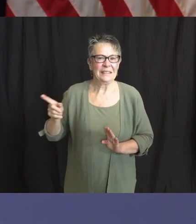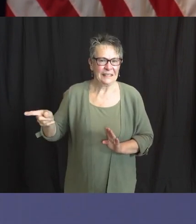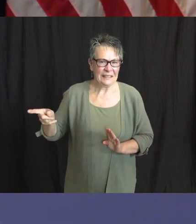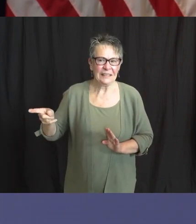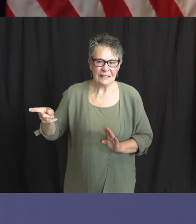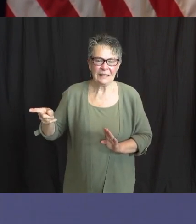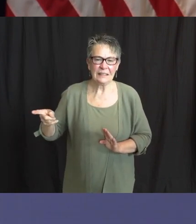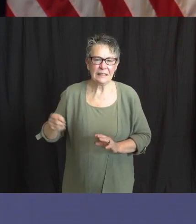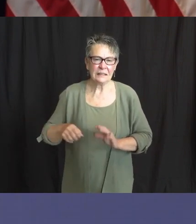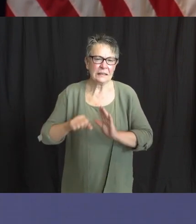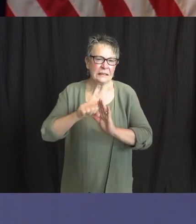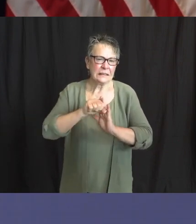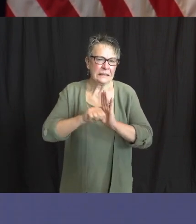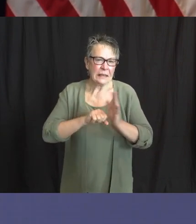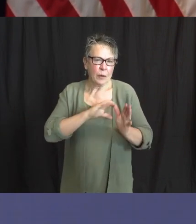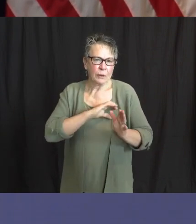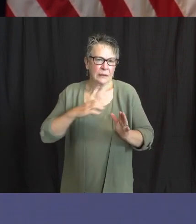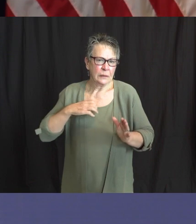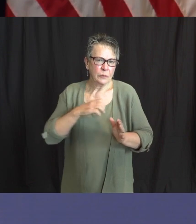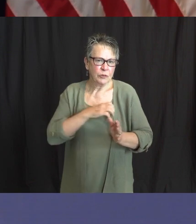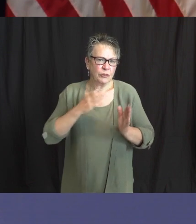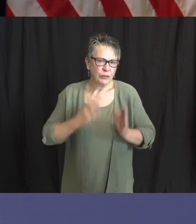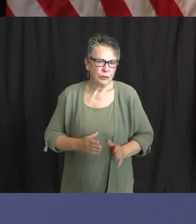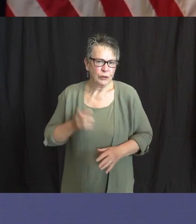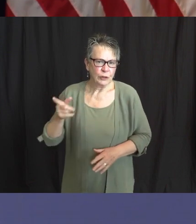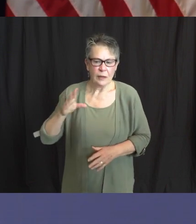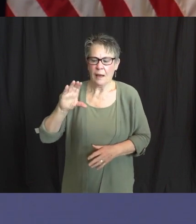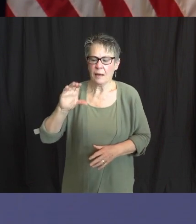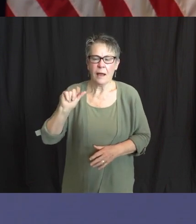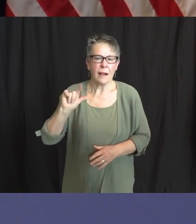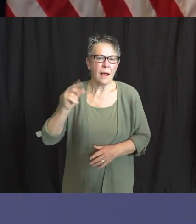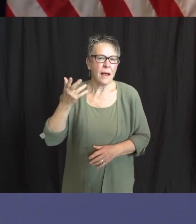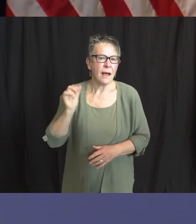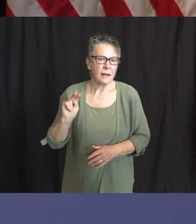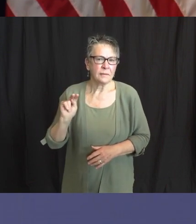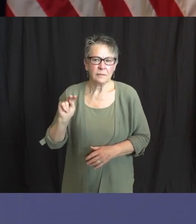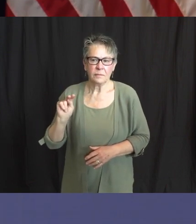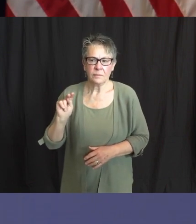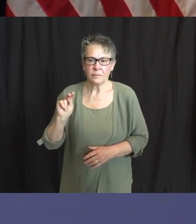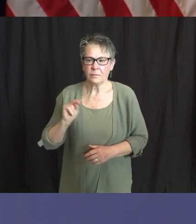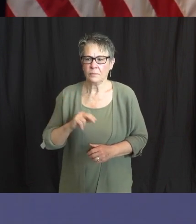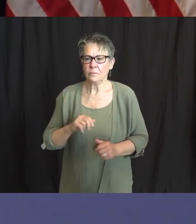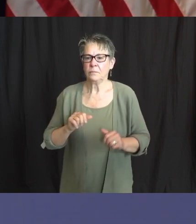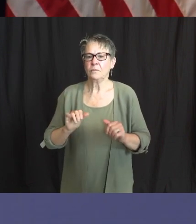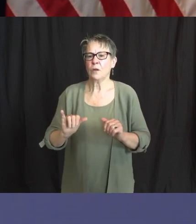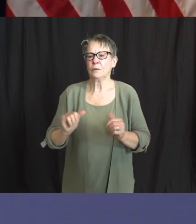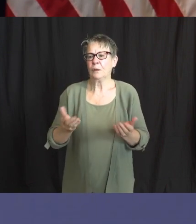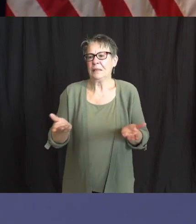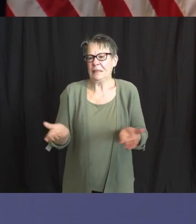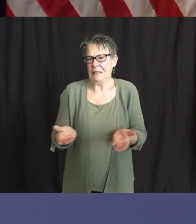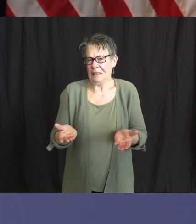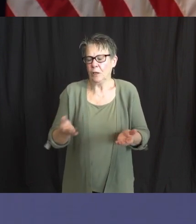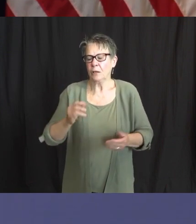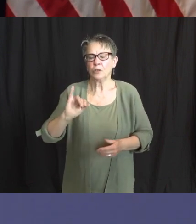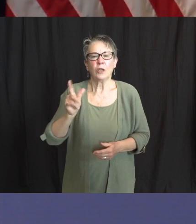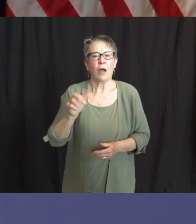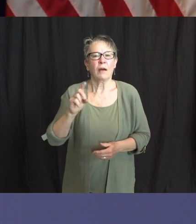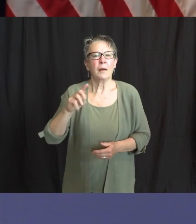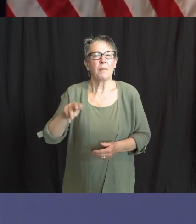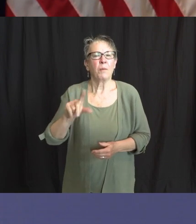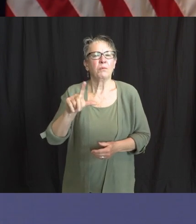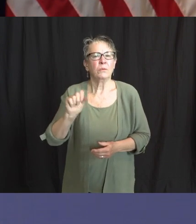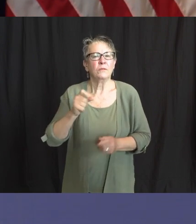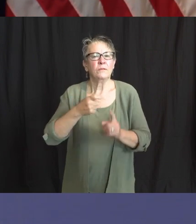of Homeland Security and Preparedness, Jared Maples, is here. And a woman who is now 2 haircuts away